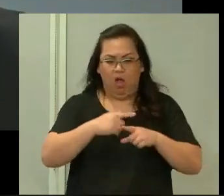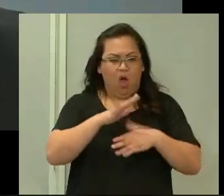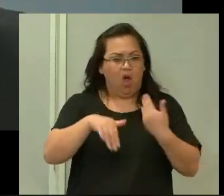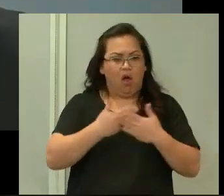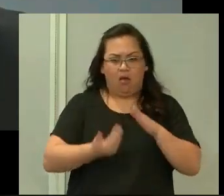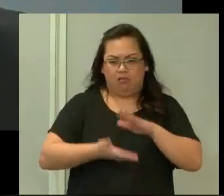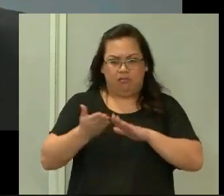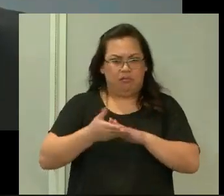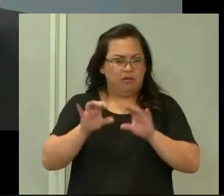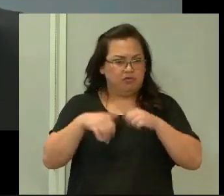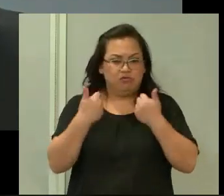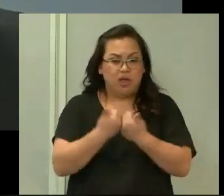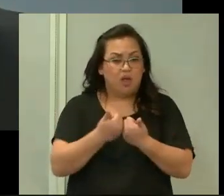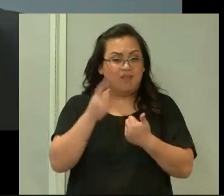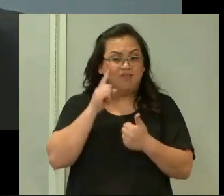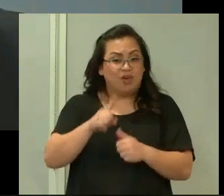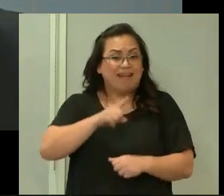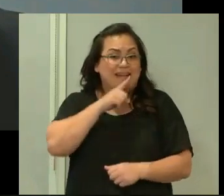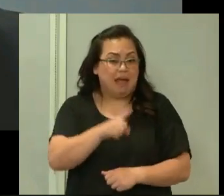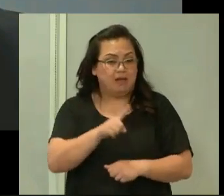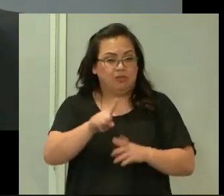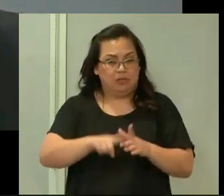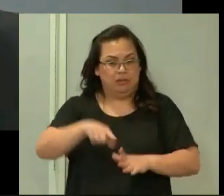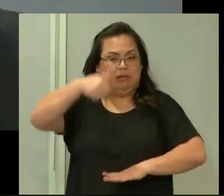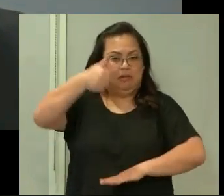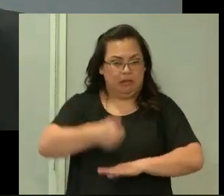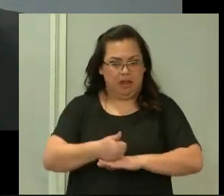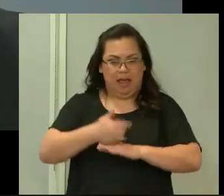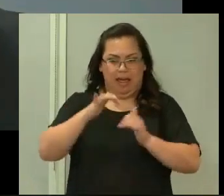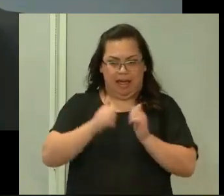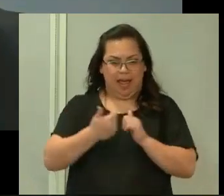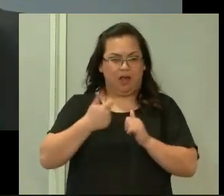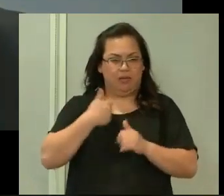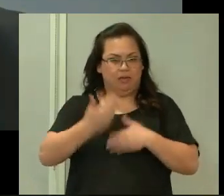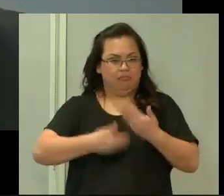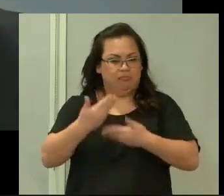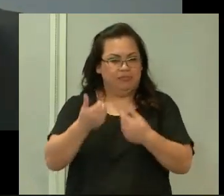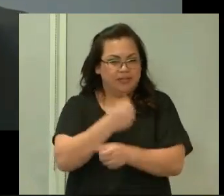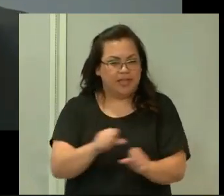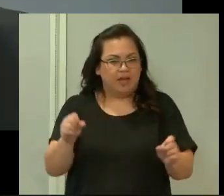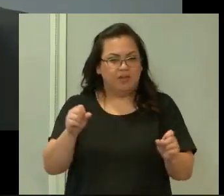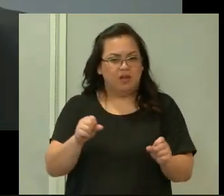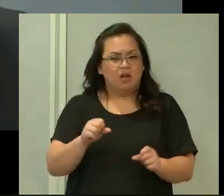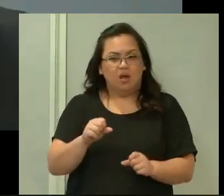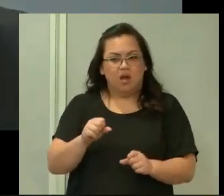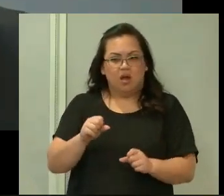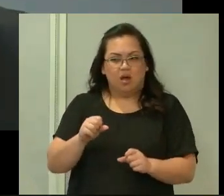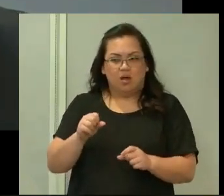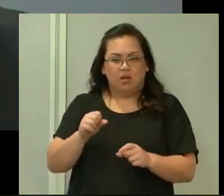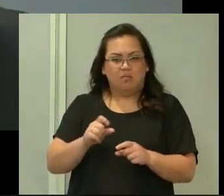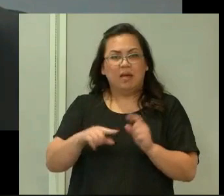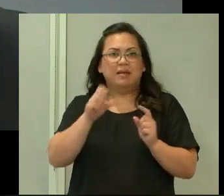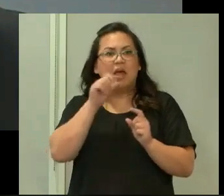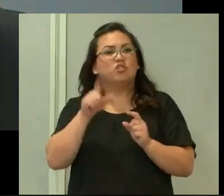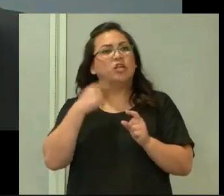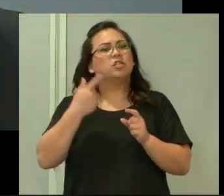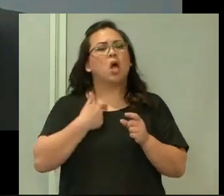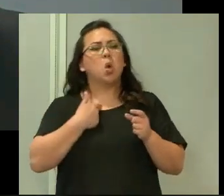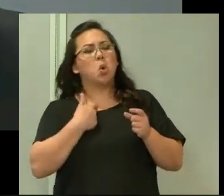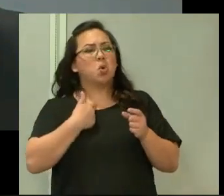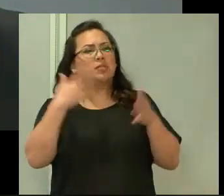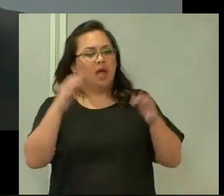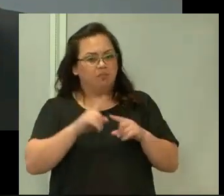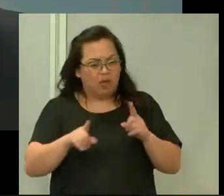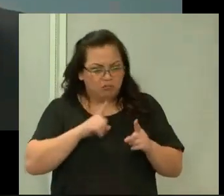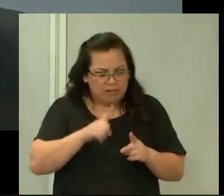challenges of actually implementing these practices and the reality on the ground are just a very challenging task.